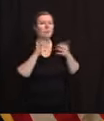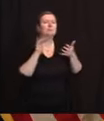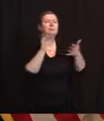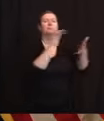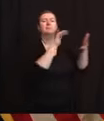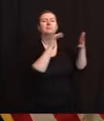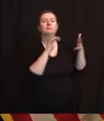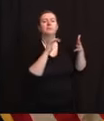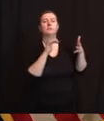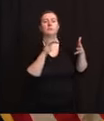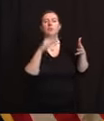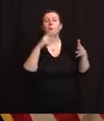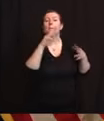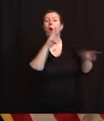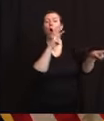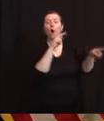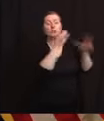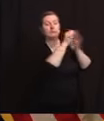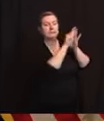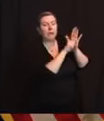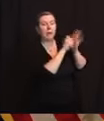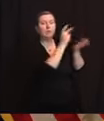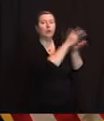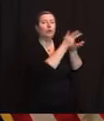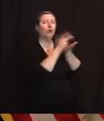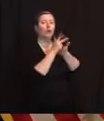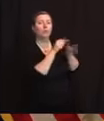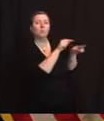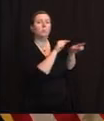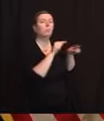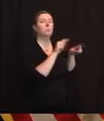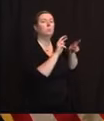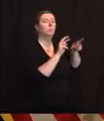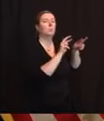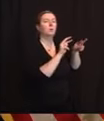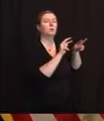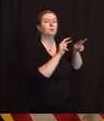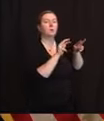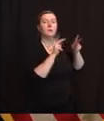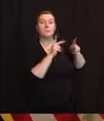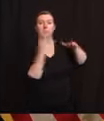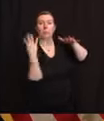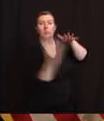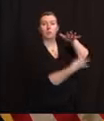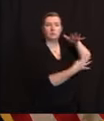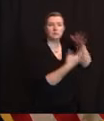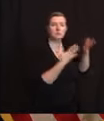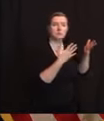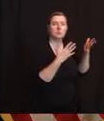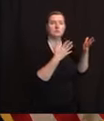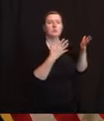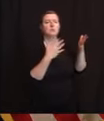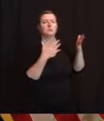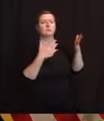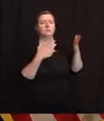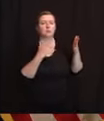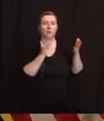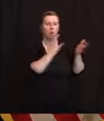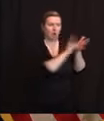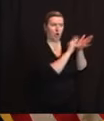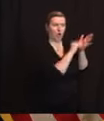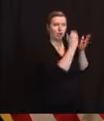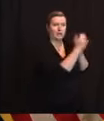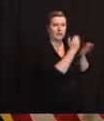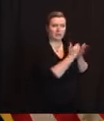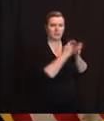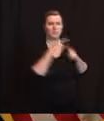and state parks. We're learning it in different ways for beaches. Even though this is indoors, some of that's going to be applicable as we think